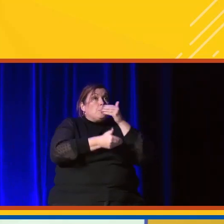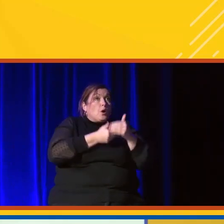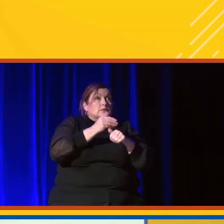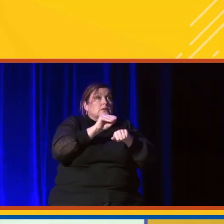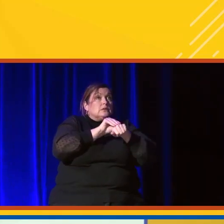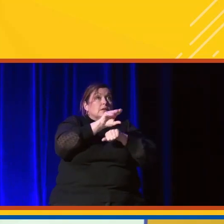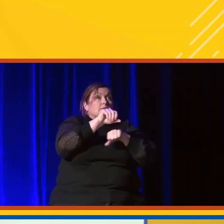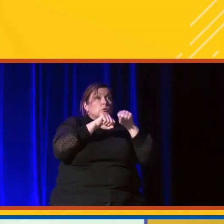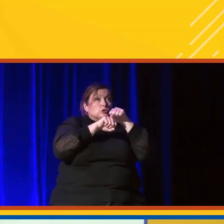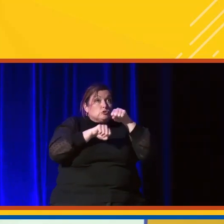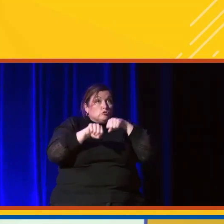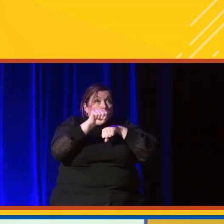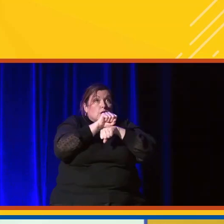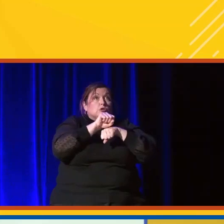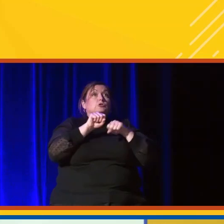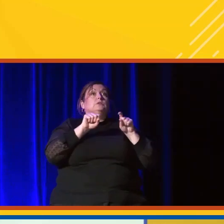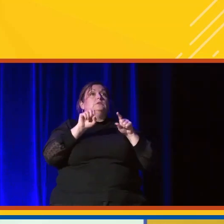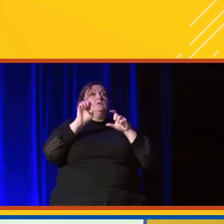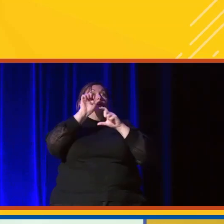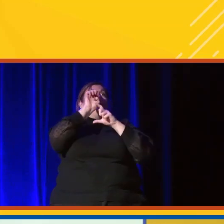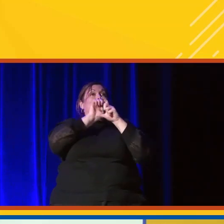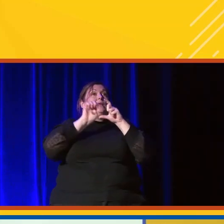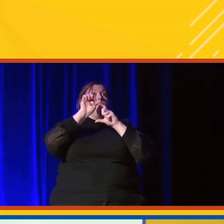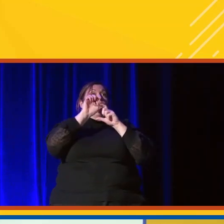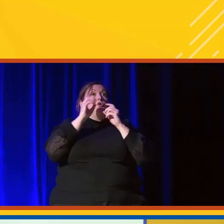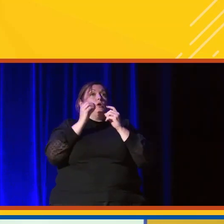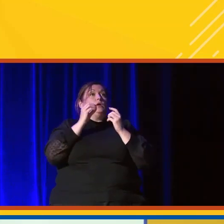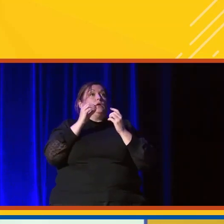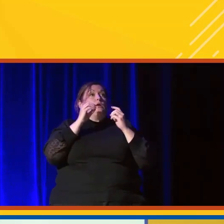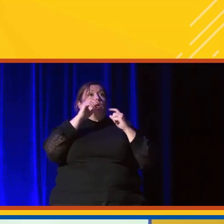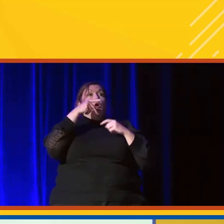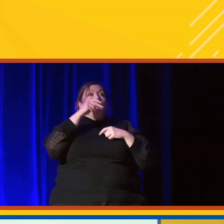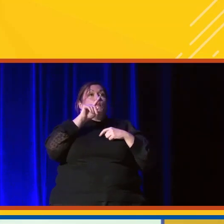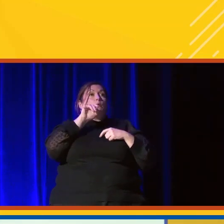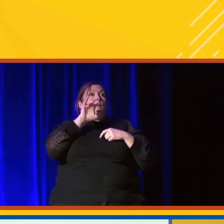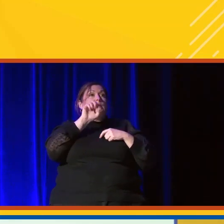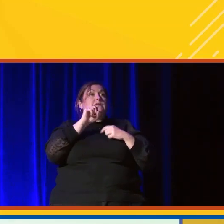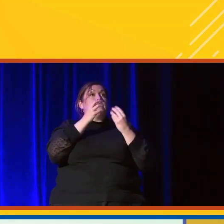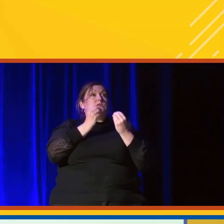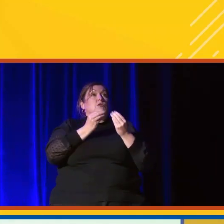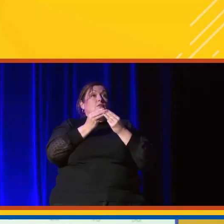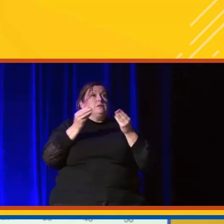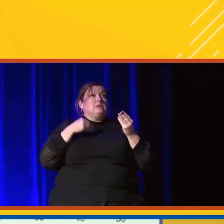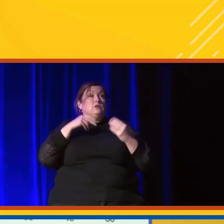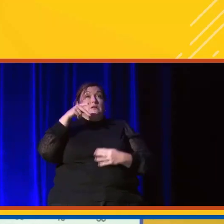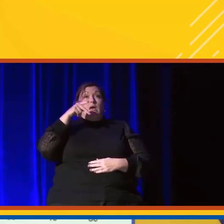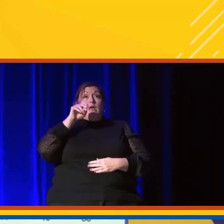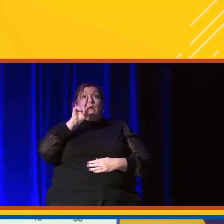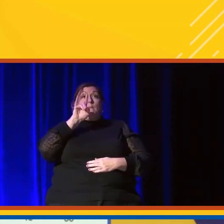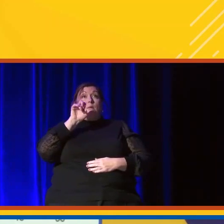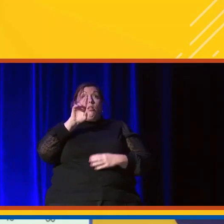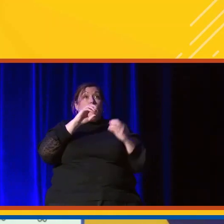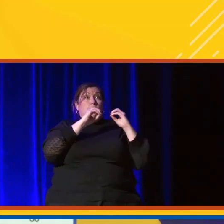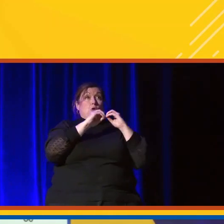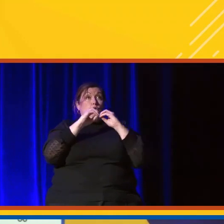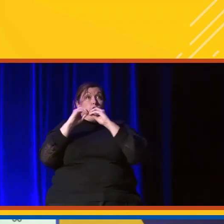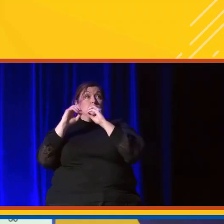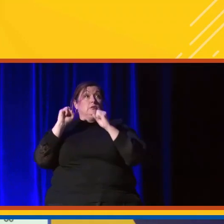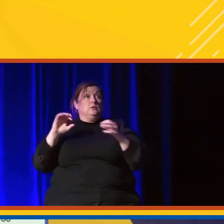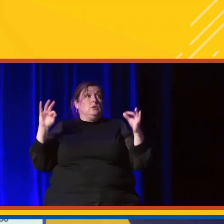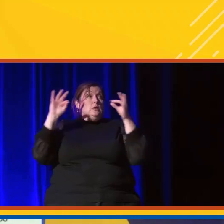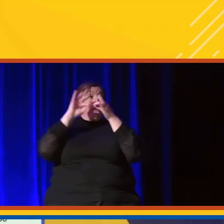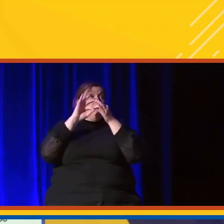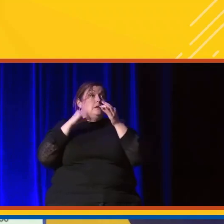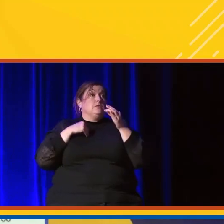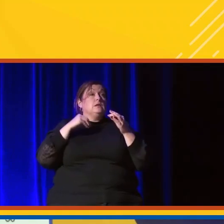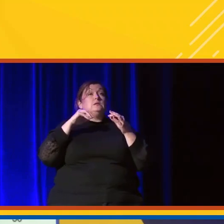influences structure and thus electronic properties in soft materials and polymers. You can also connect this right up